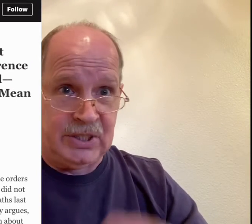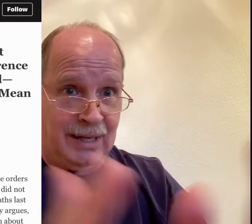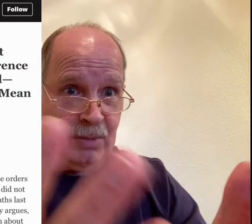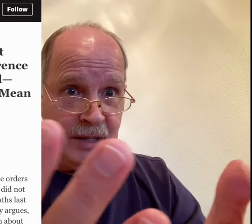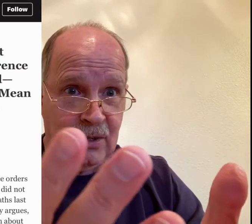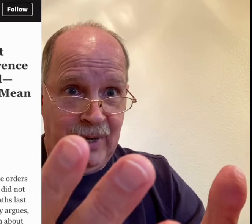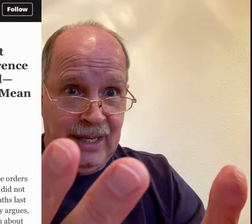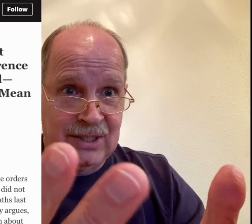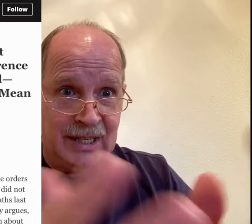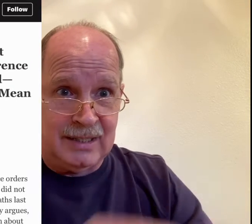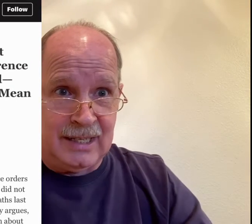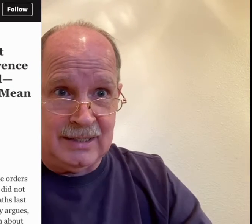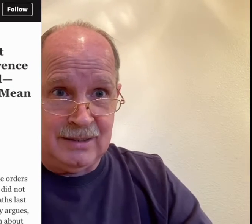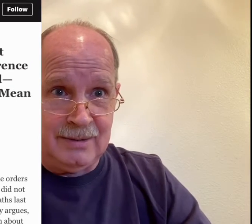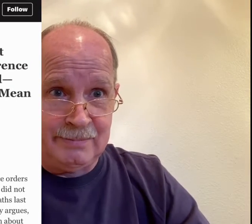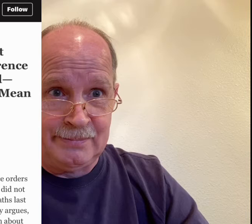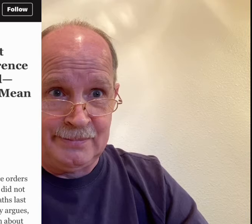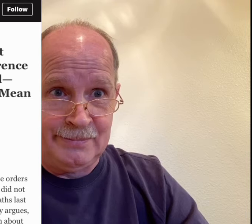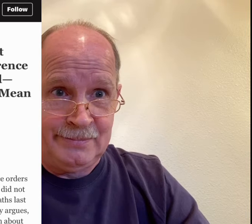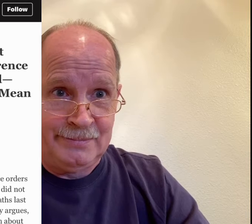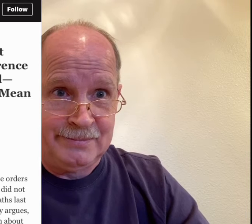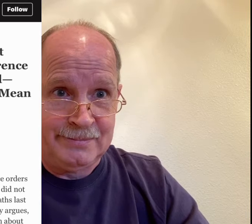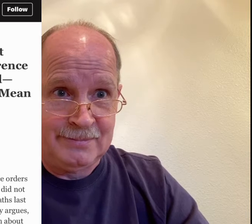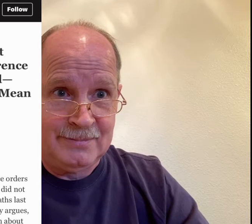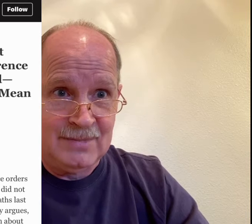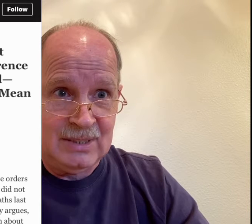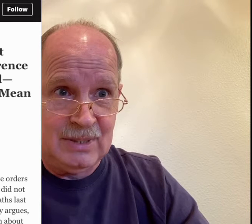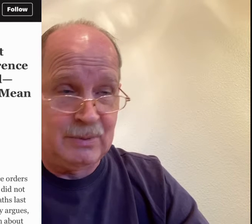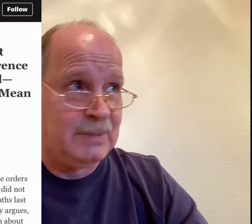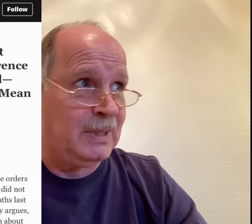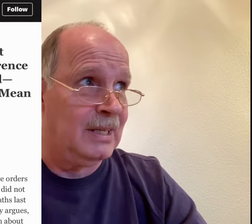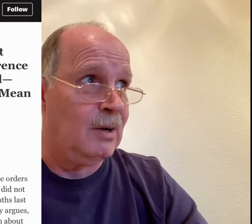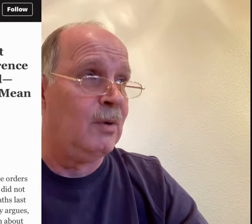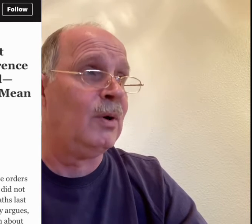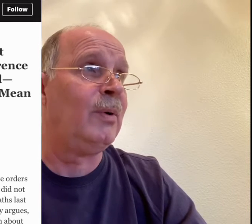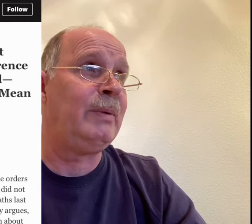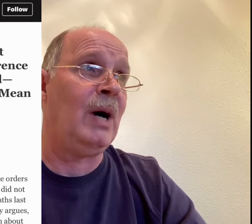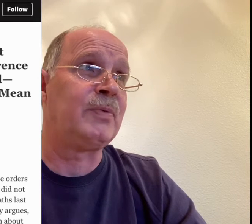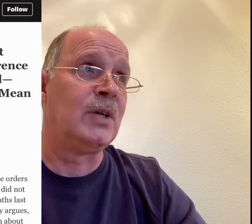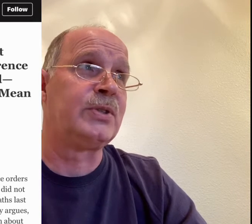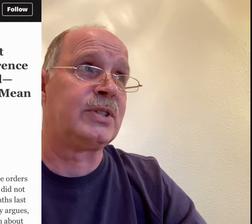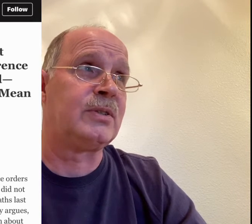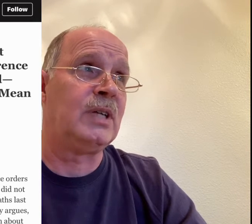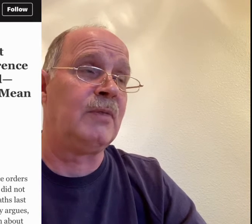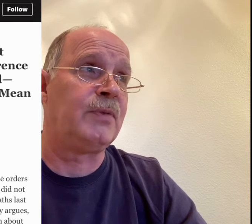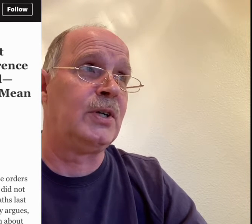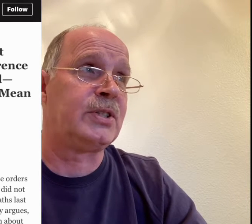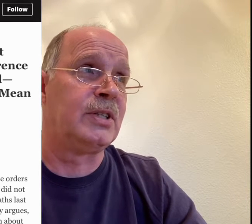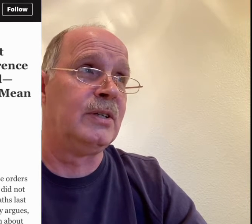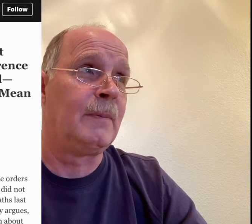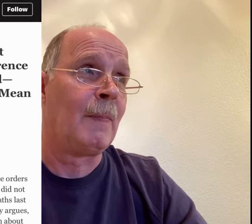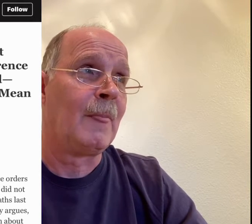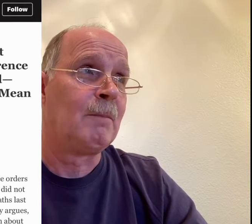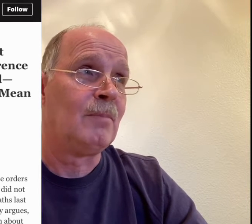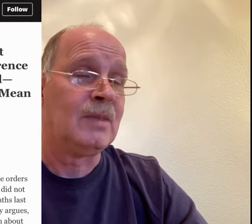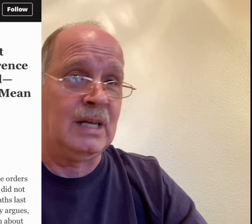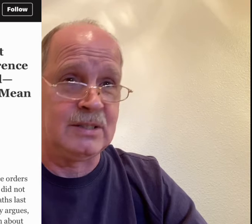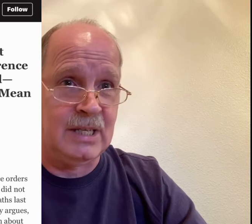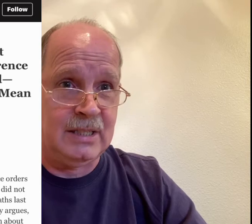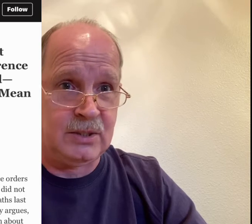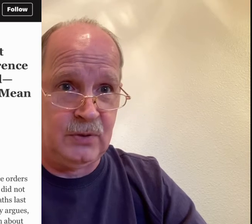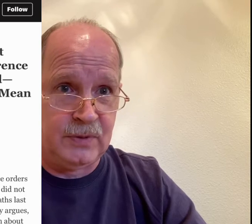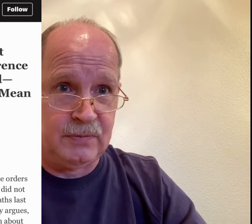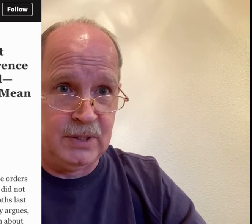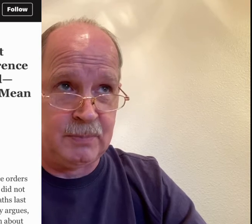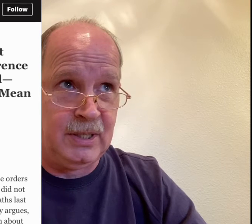And the same bottle of hand sanitizer. What did we spend? Oh, no, we bought those up first two. That was